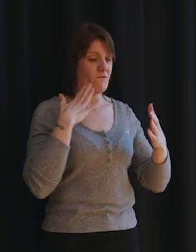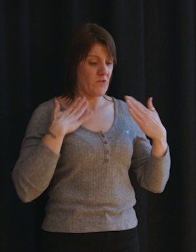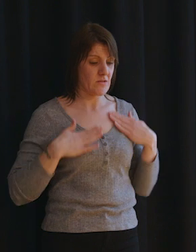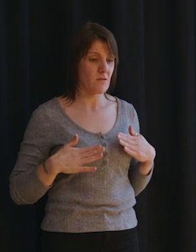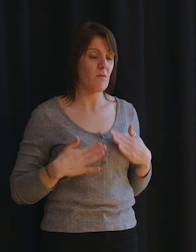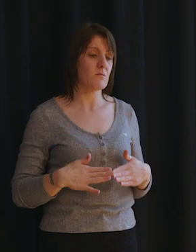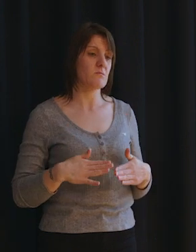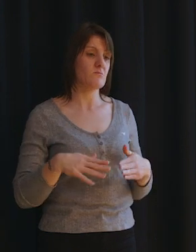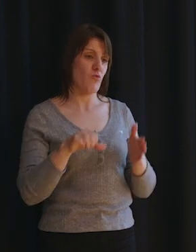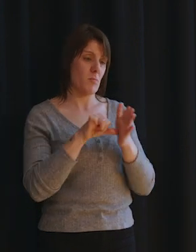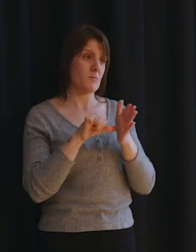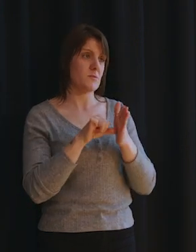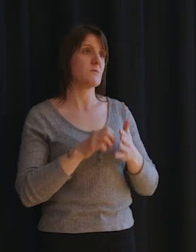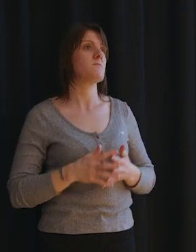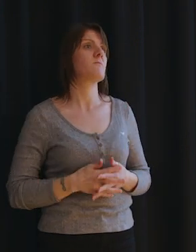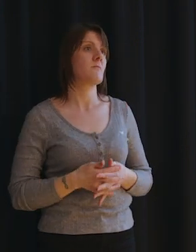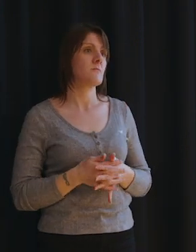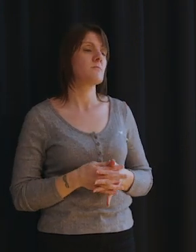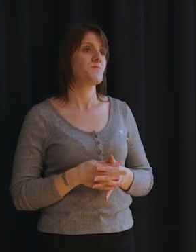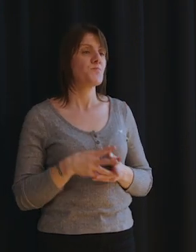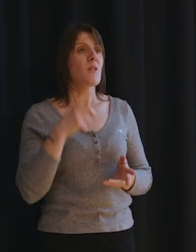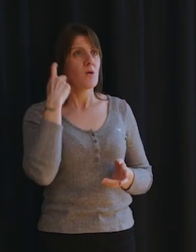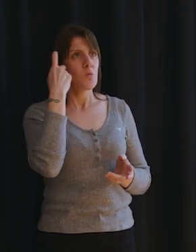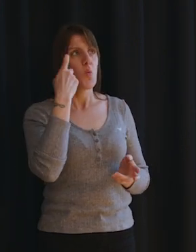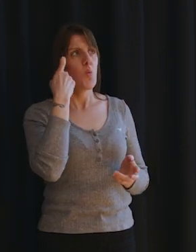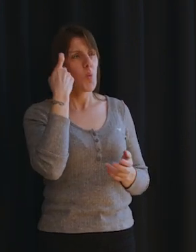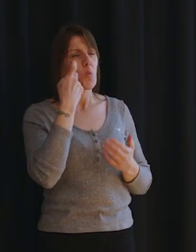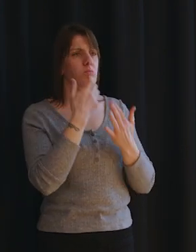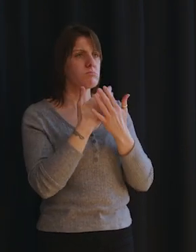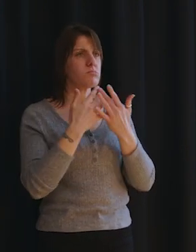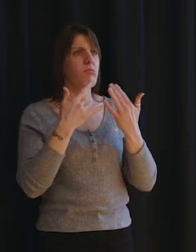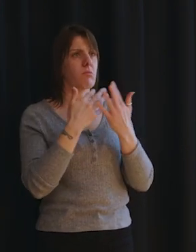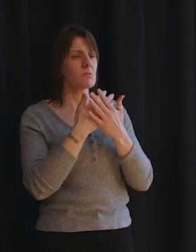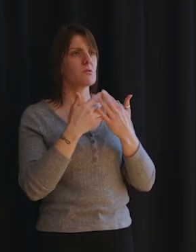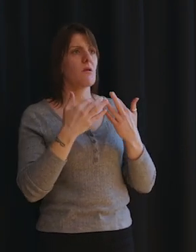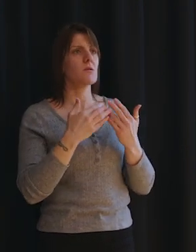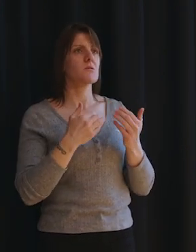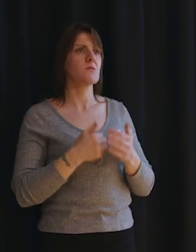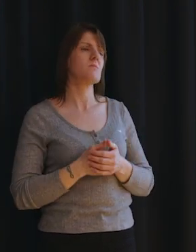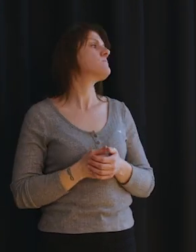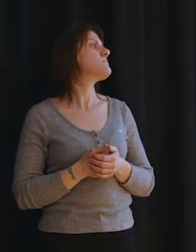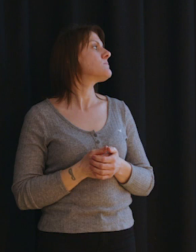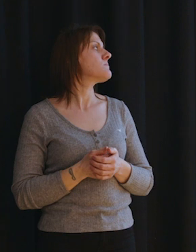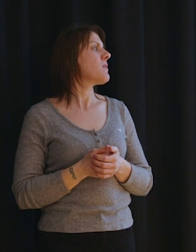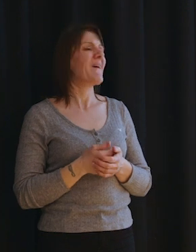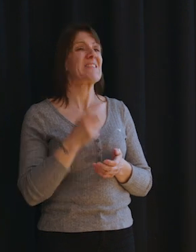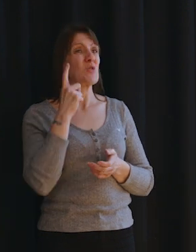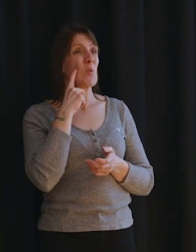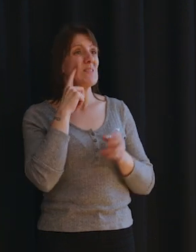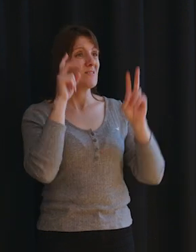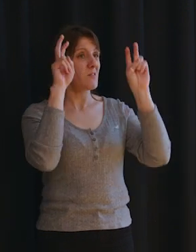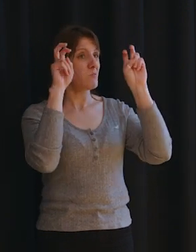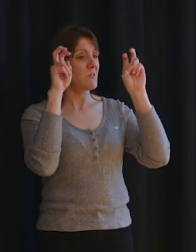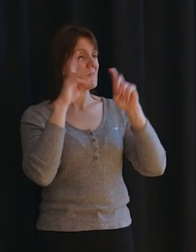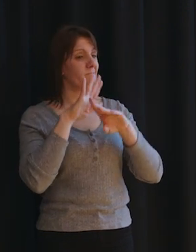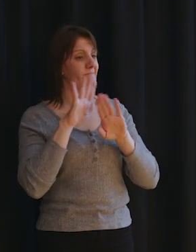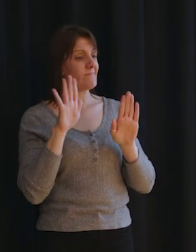there, to think about and work with, isn't it? And it's not an kind of easy subject.